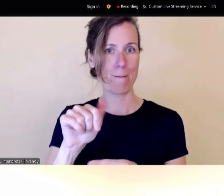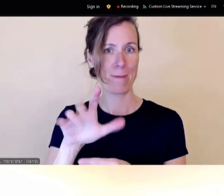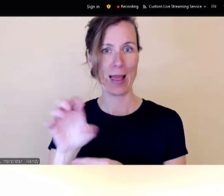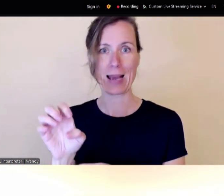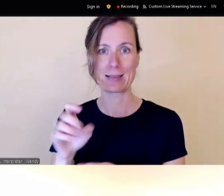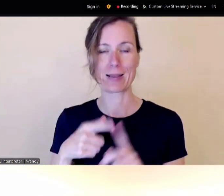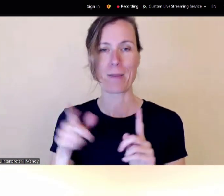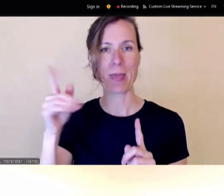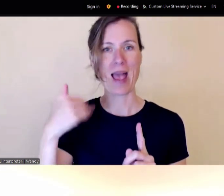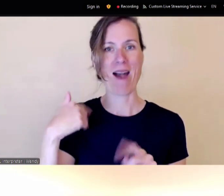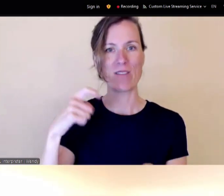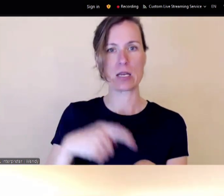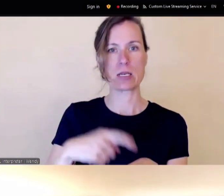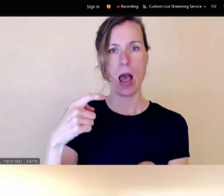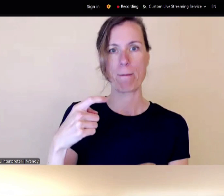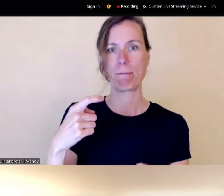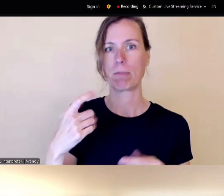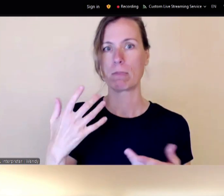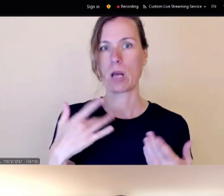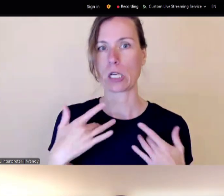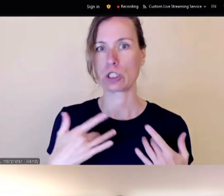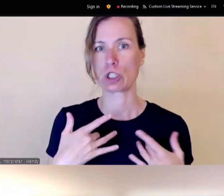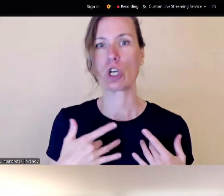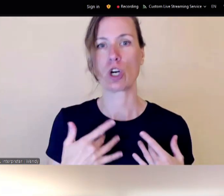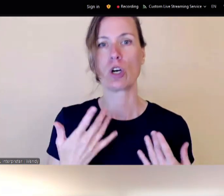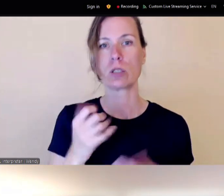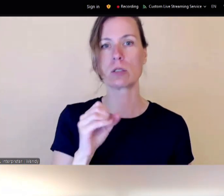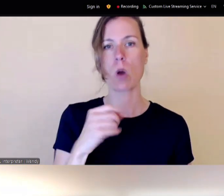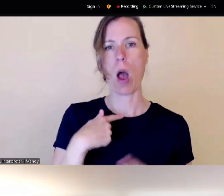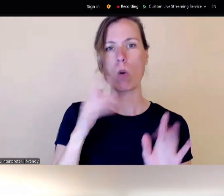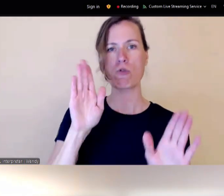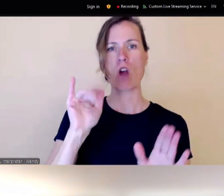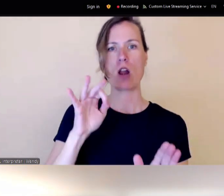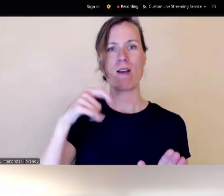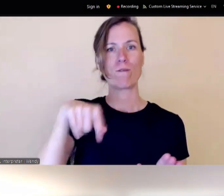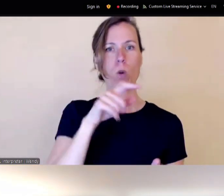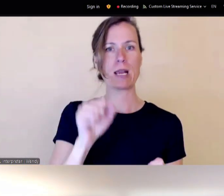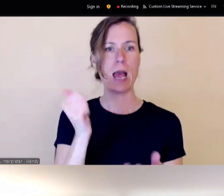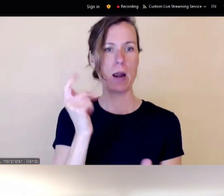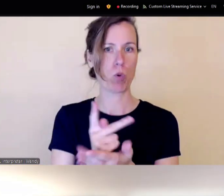very grateful on behalf of my residents if we could approve this special exception.